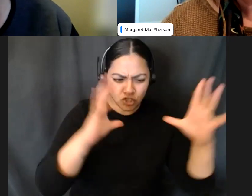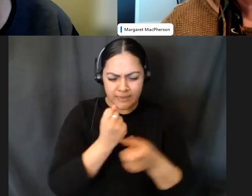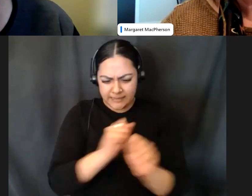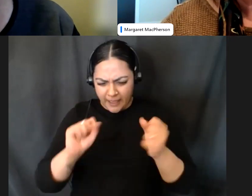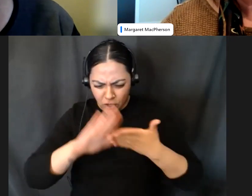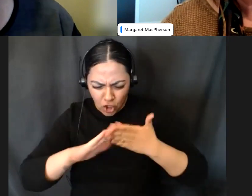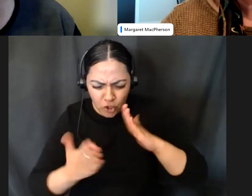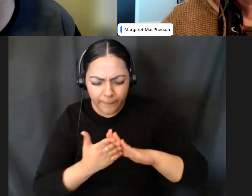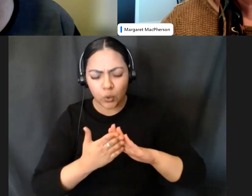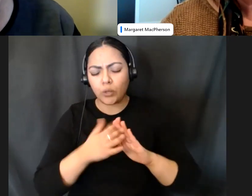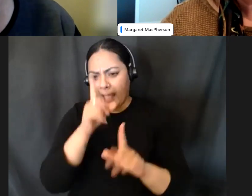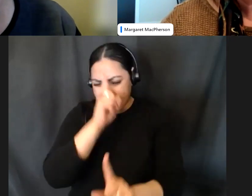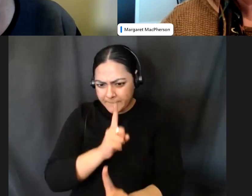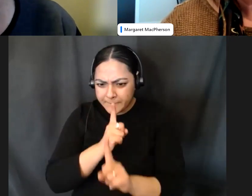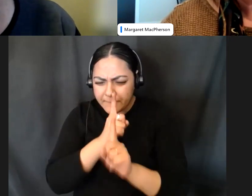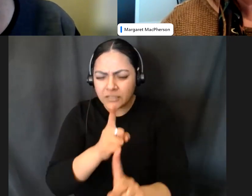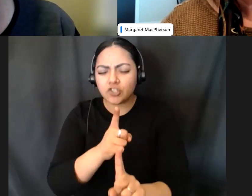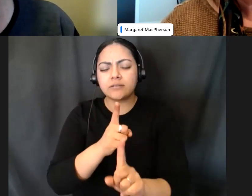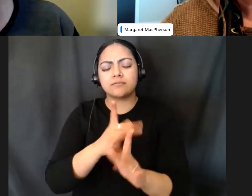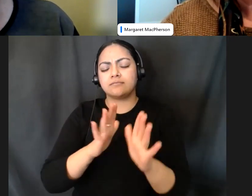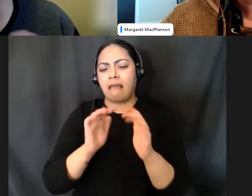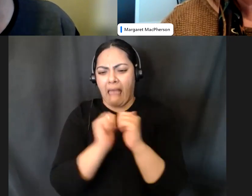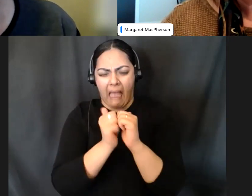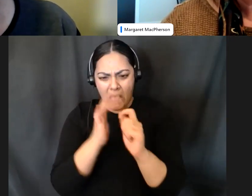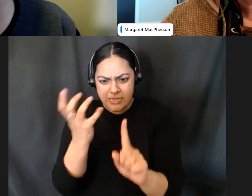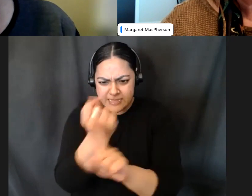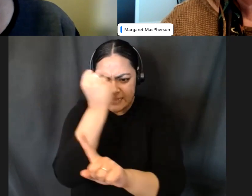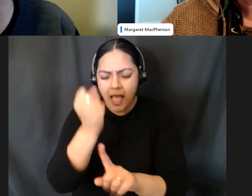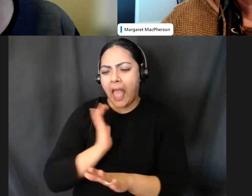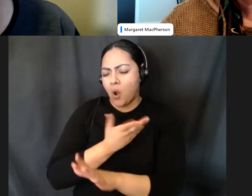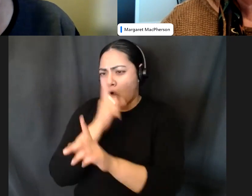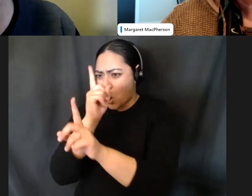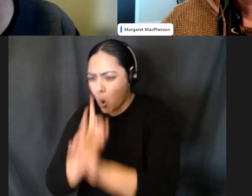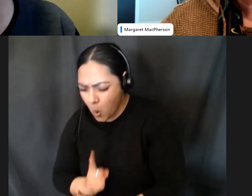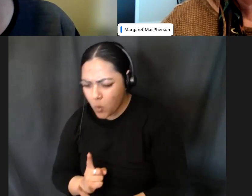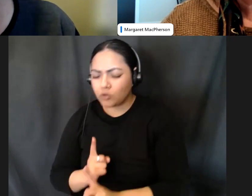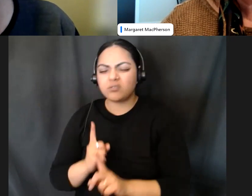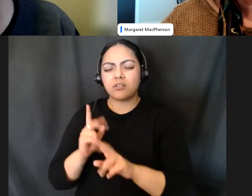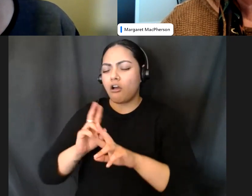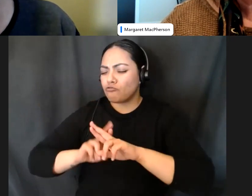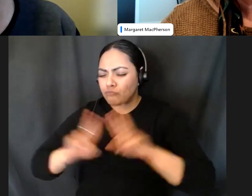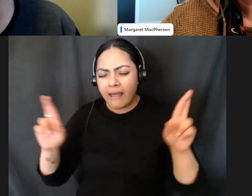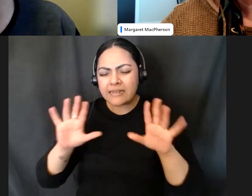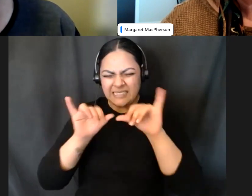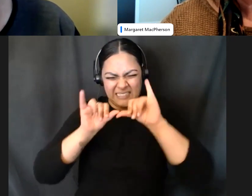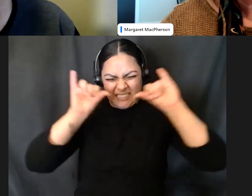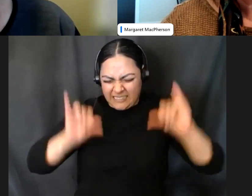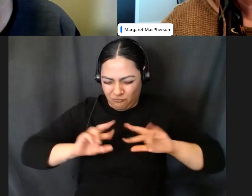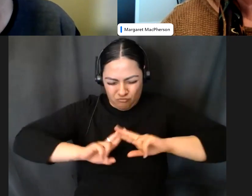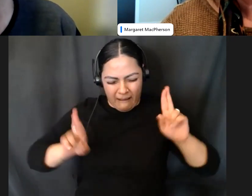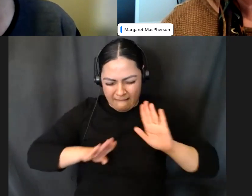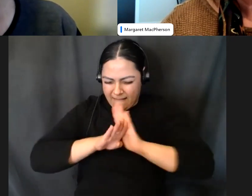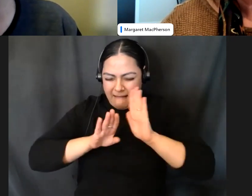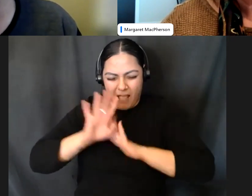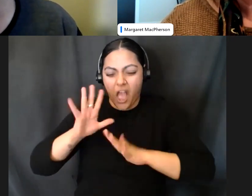safe communities, of our mission, how we were going to get it, our goals, and our goals were always incorporated inclusivity to get to